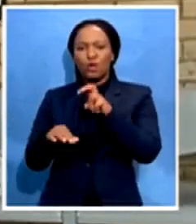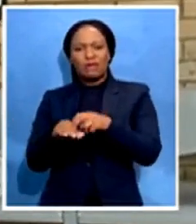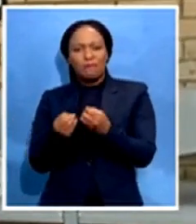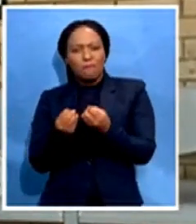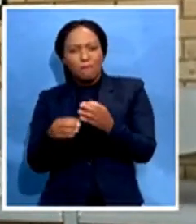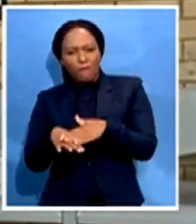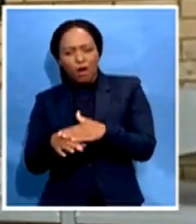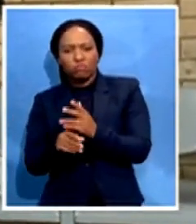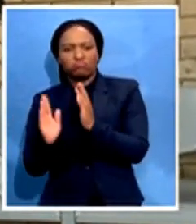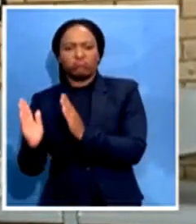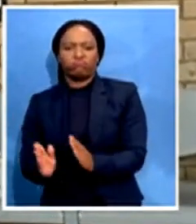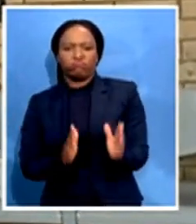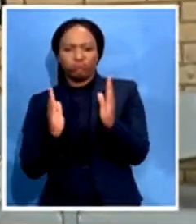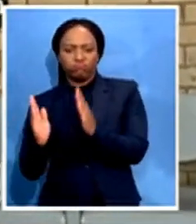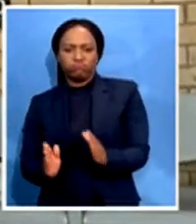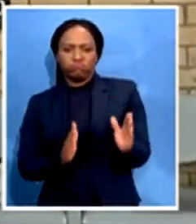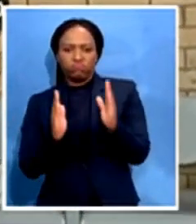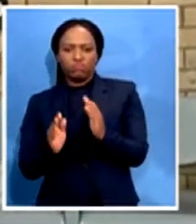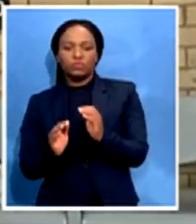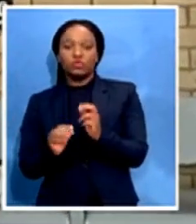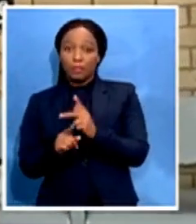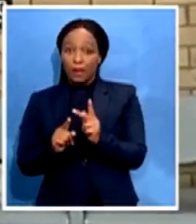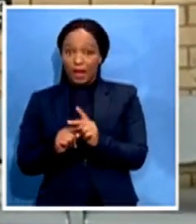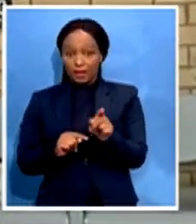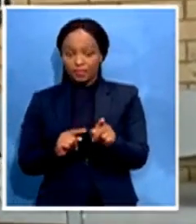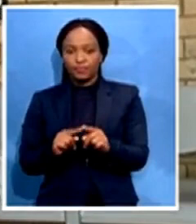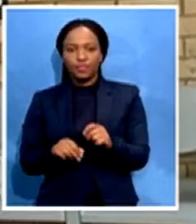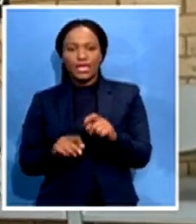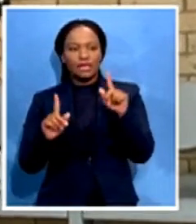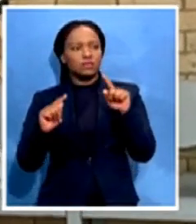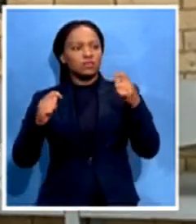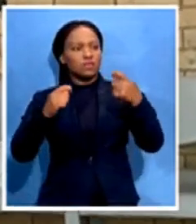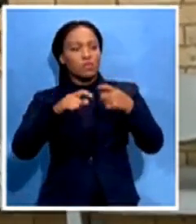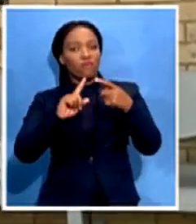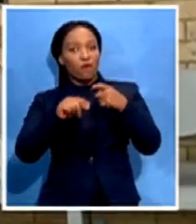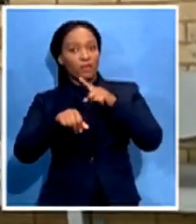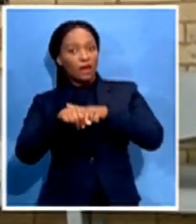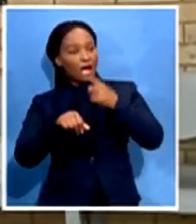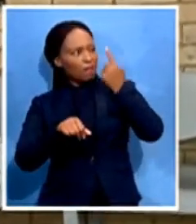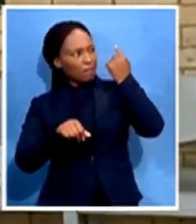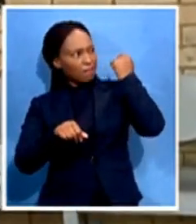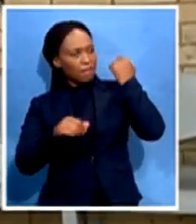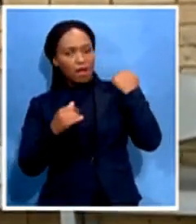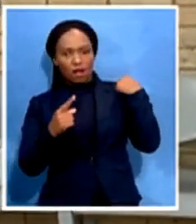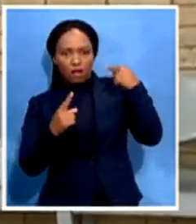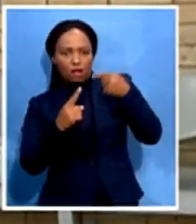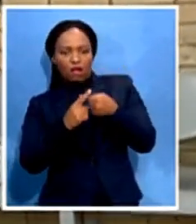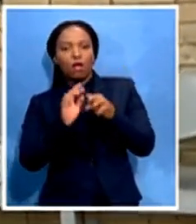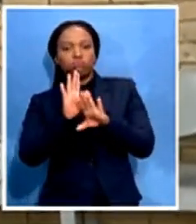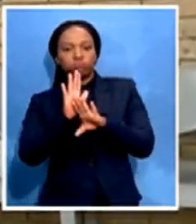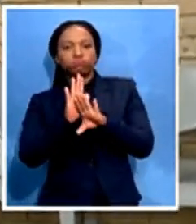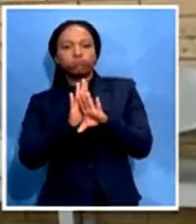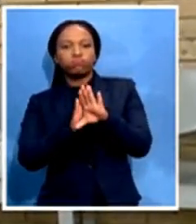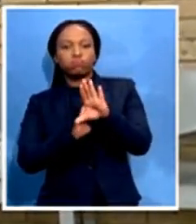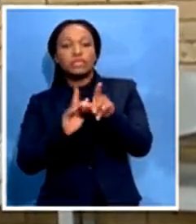My team, I think, since that time have developed in a lot of ways. I mean, obviously, the medical knowledge has improved over the last year.